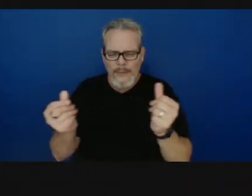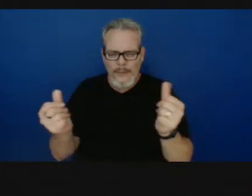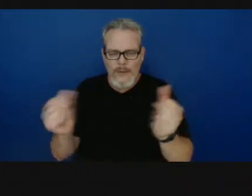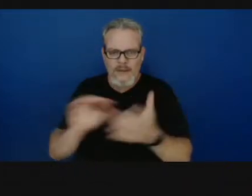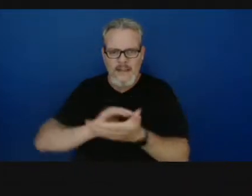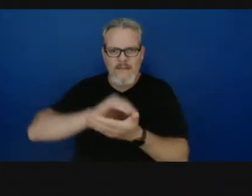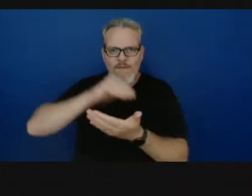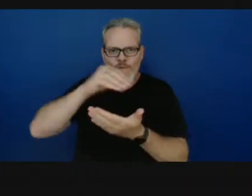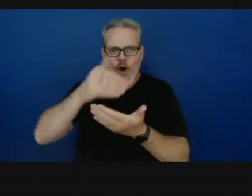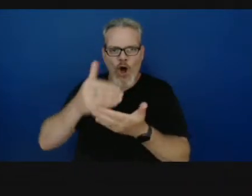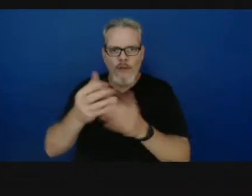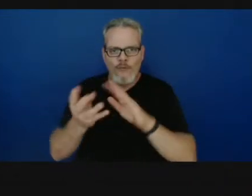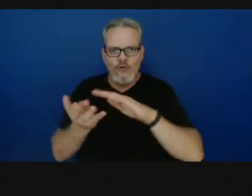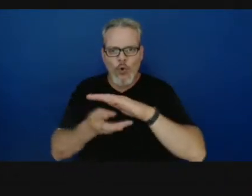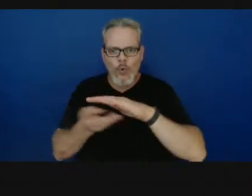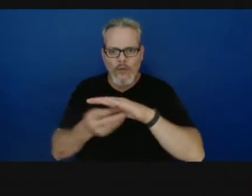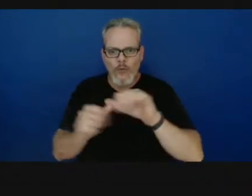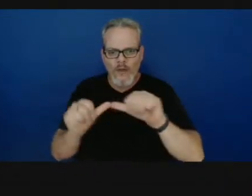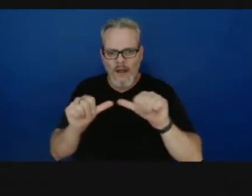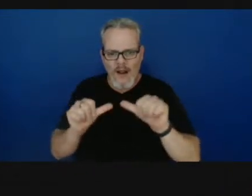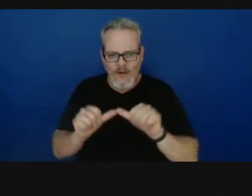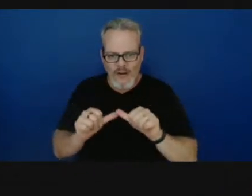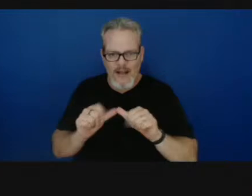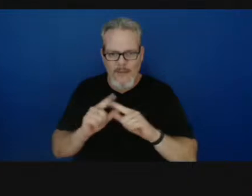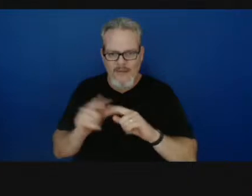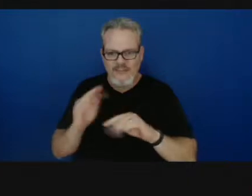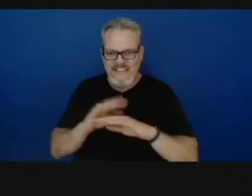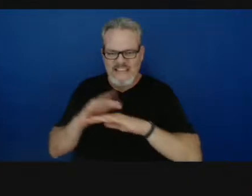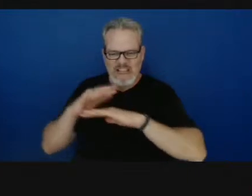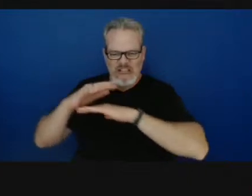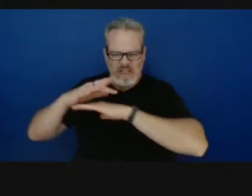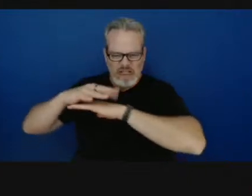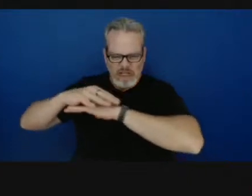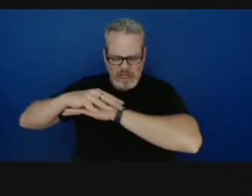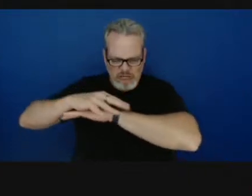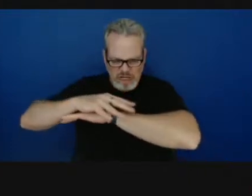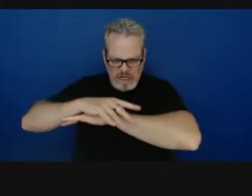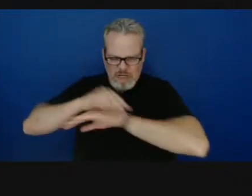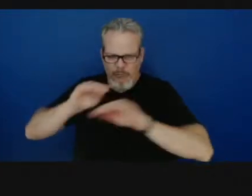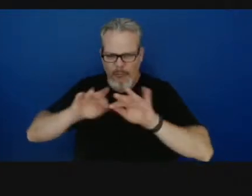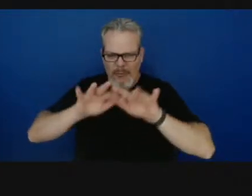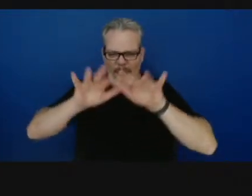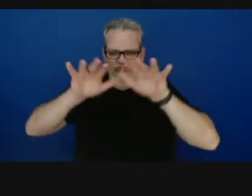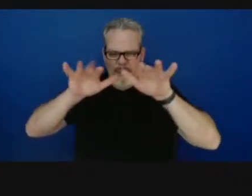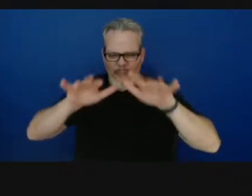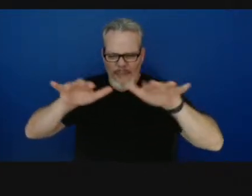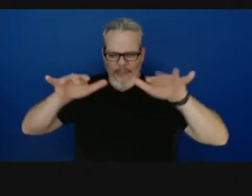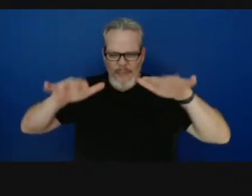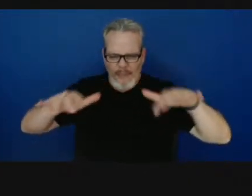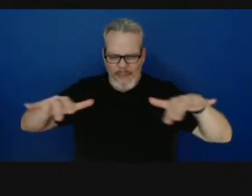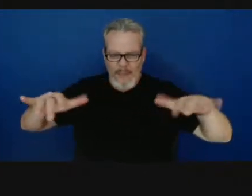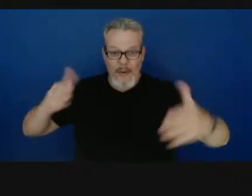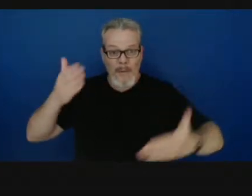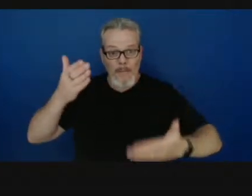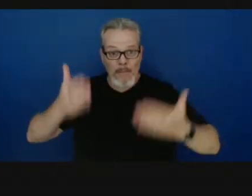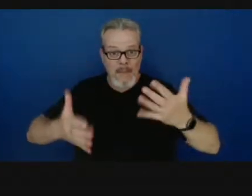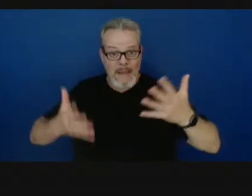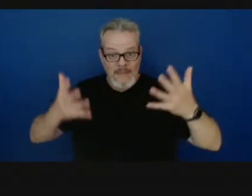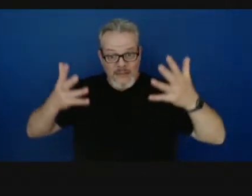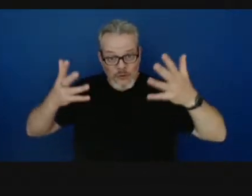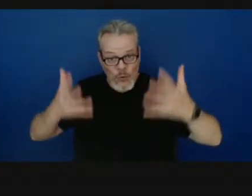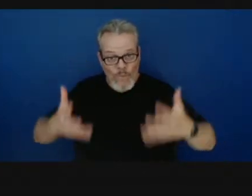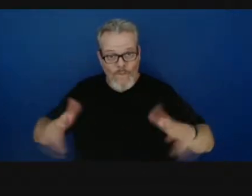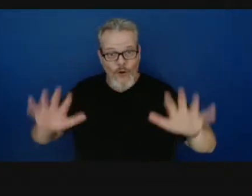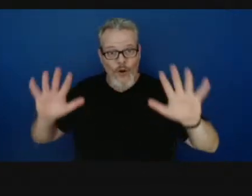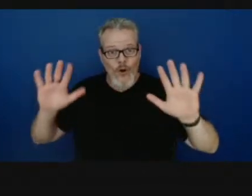there as the alternative lava channel around it gets more pronounced. Maybe it's over in terms of the changes